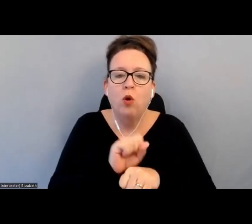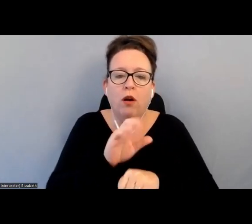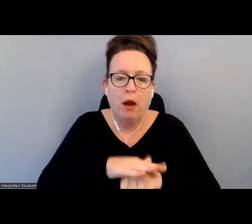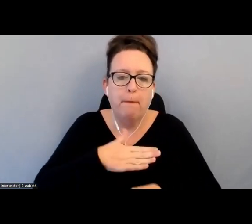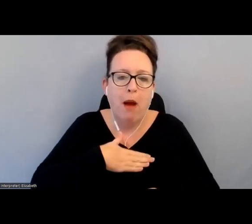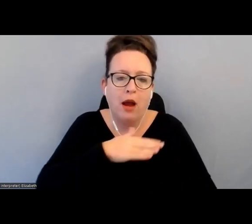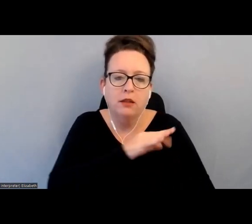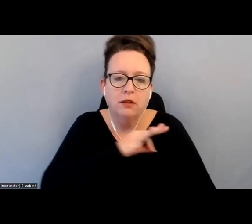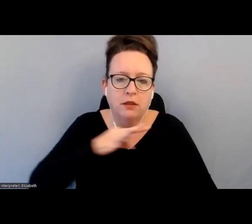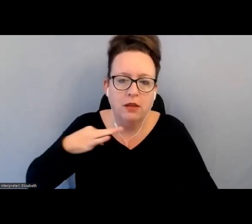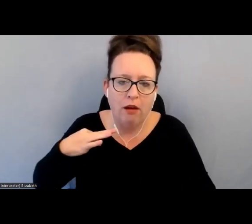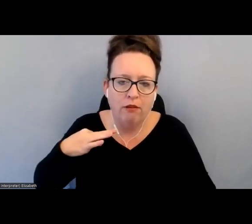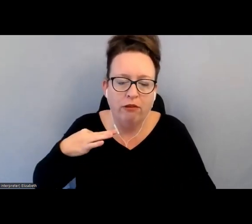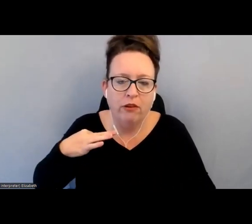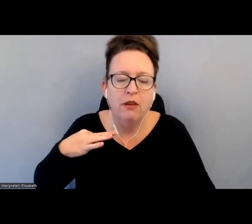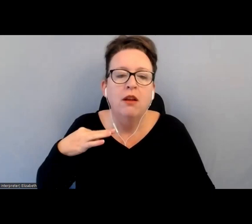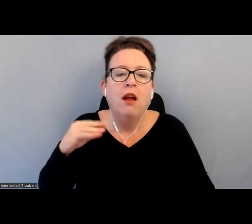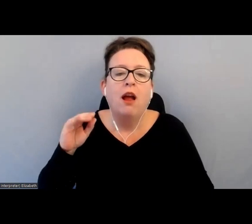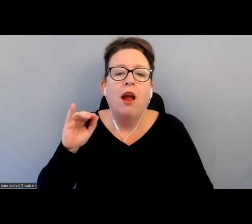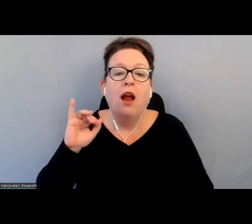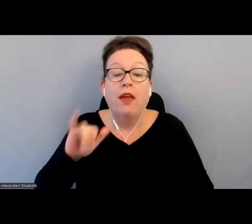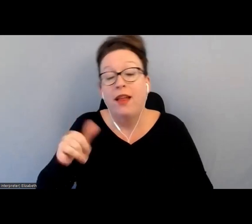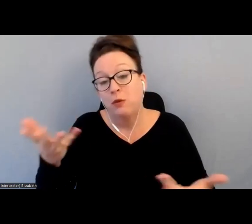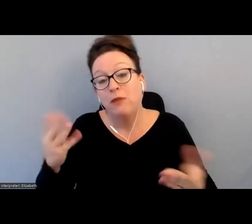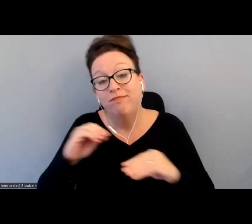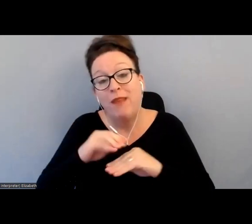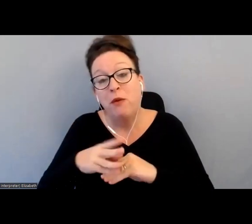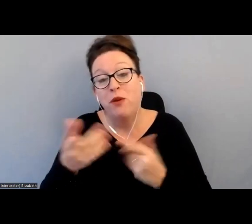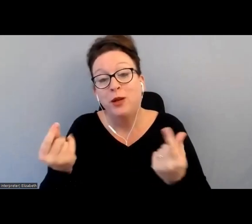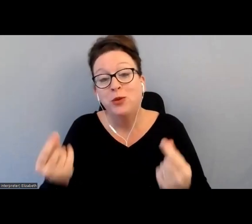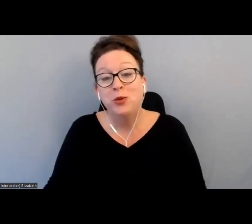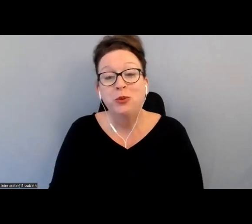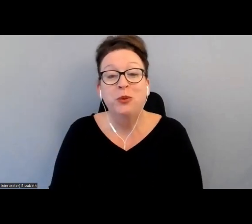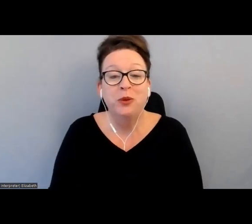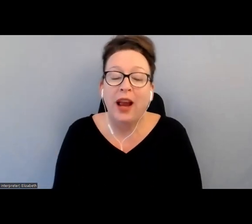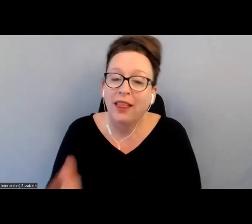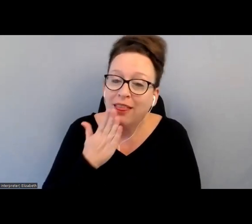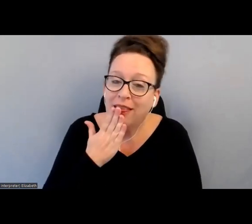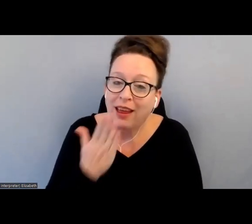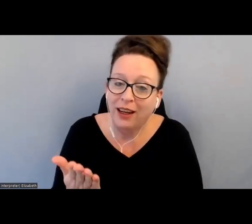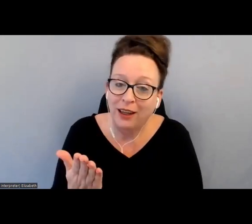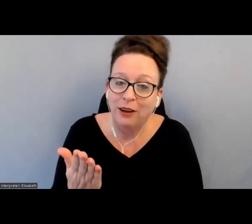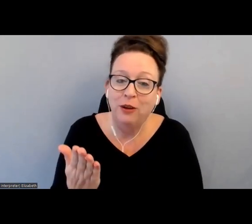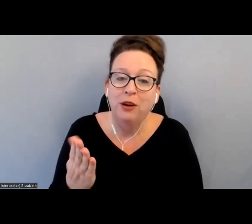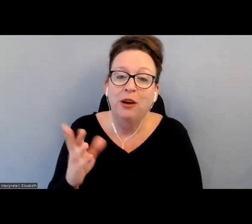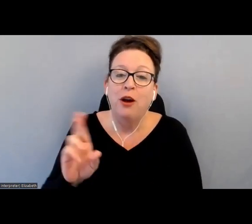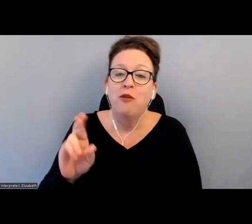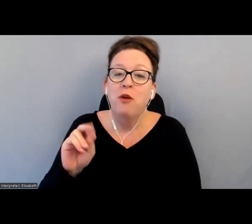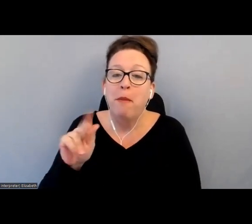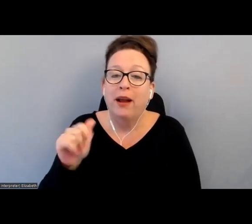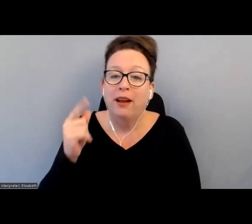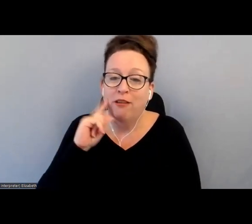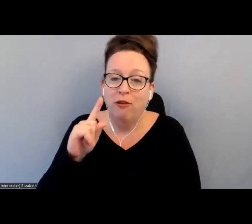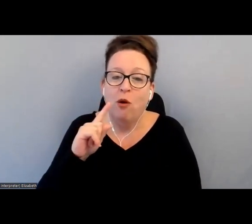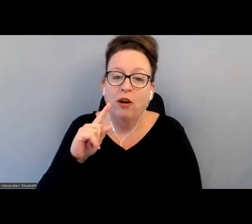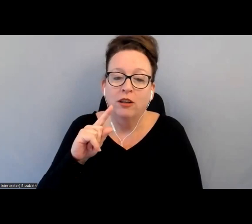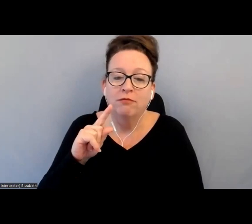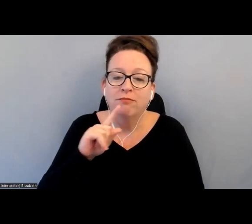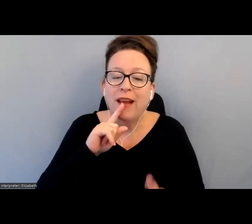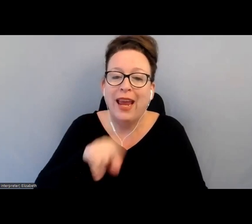And that's how I would advise you to get more information. And thank you, Rebecca and Yvonne, for putting that into the